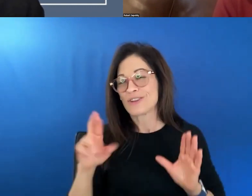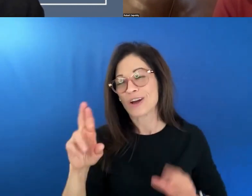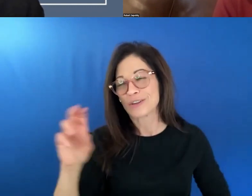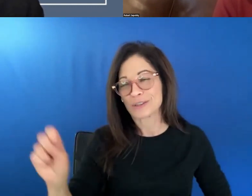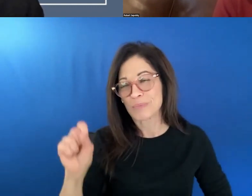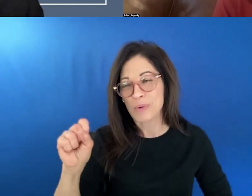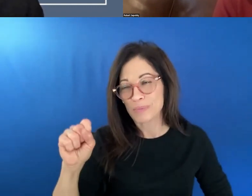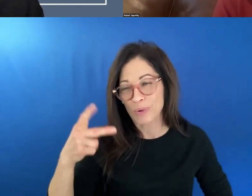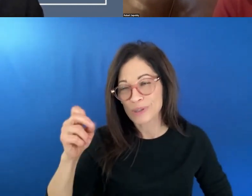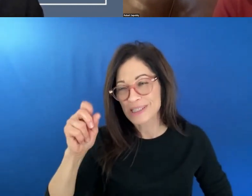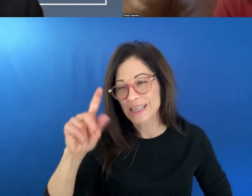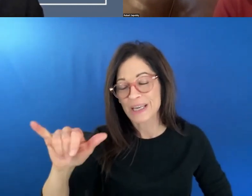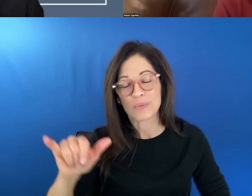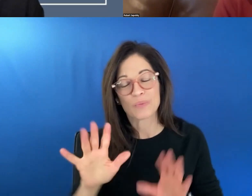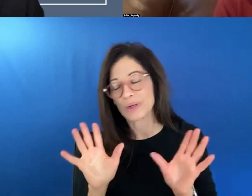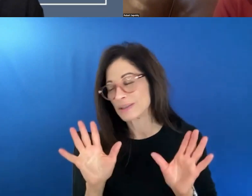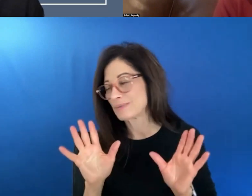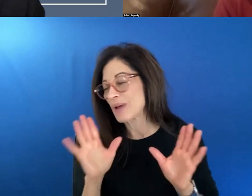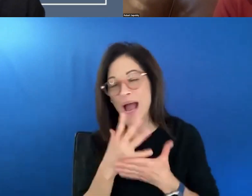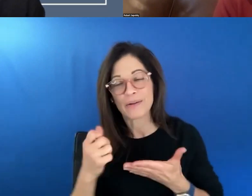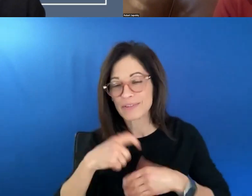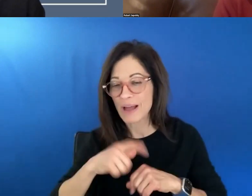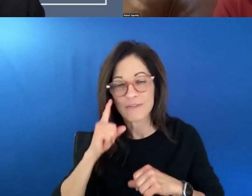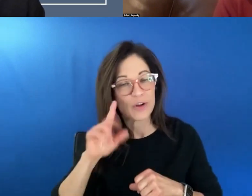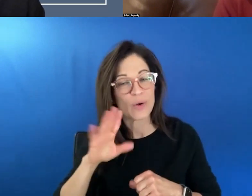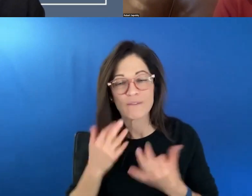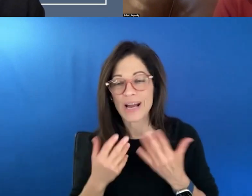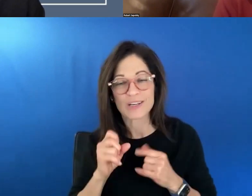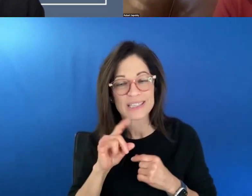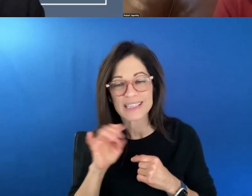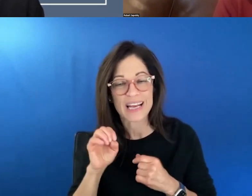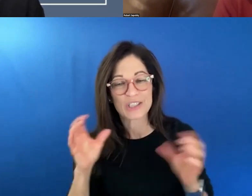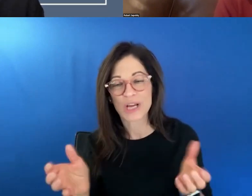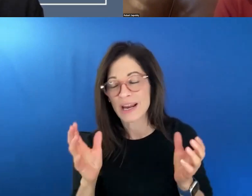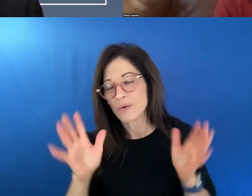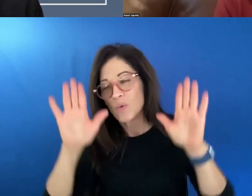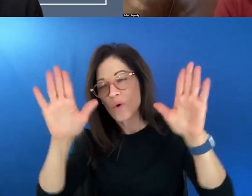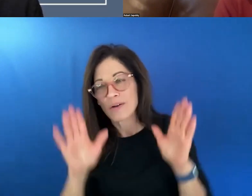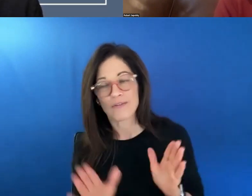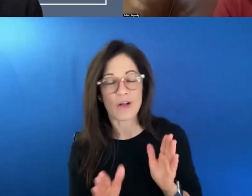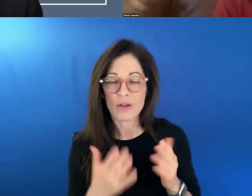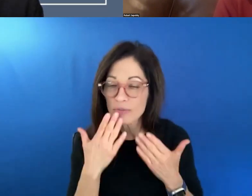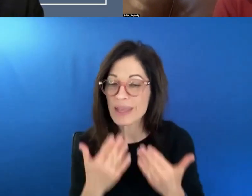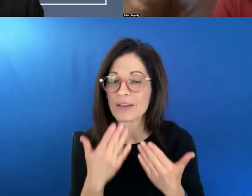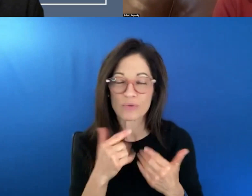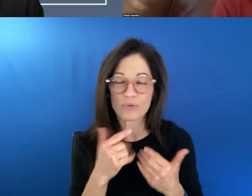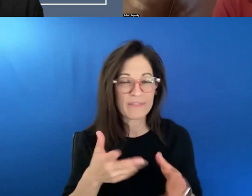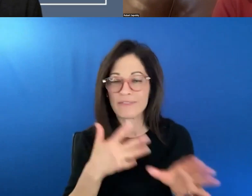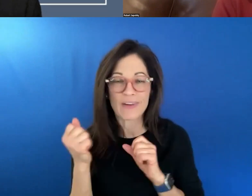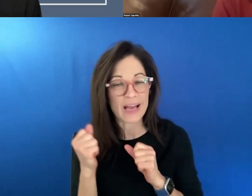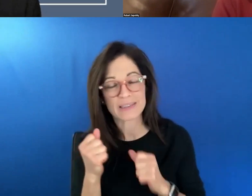been a wonderful time talking with you. I know it was a very quick fireside chat, but we really appreciate your insights and look forward